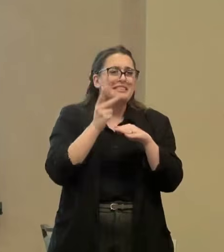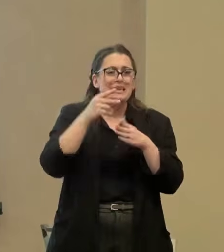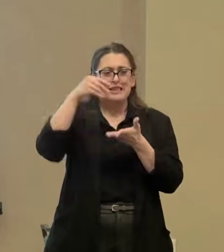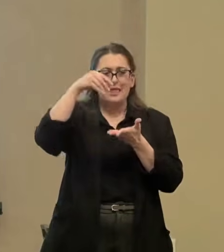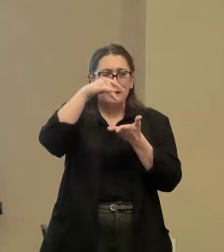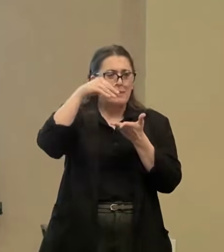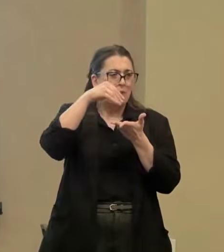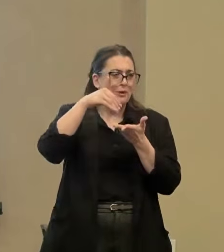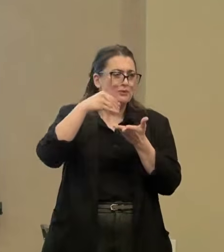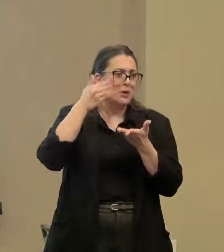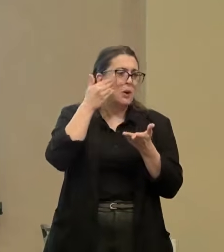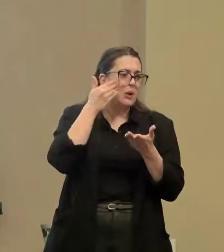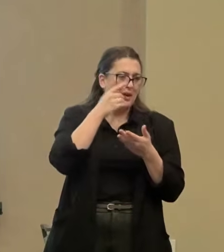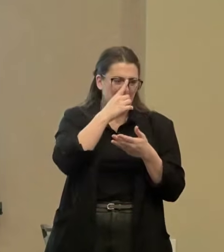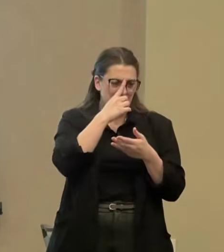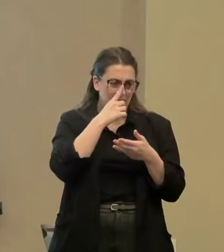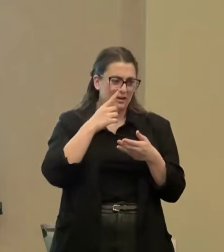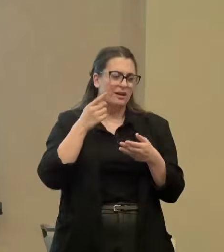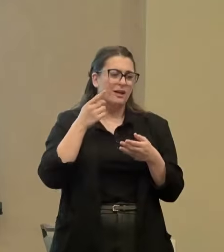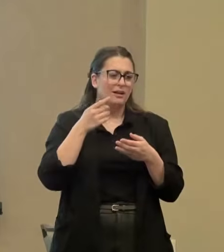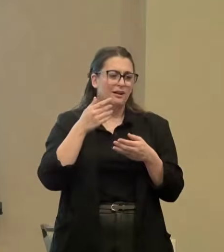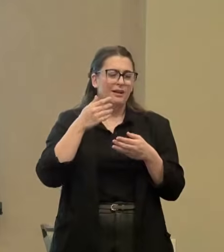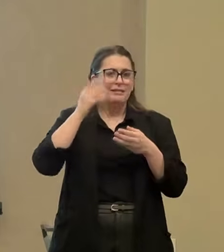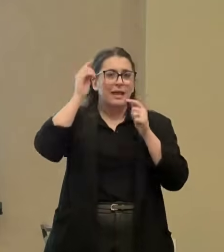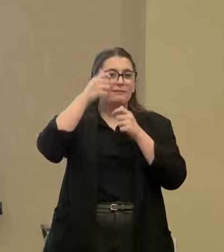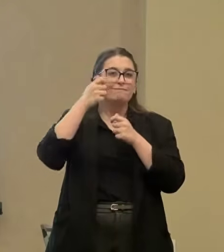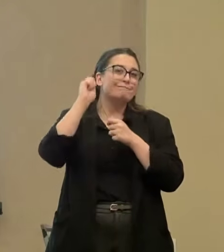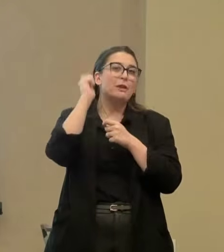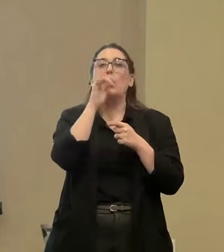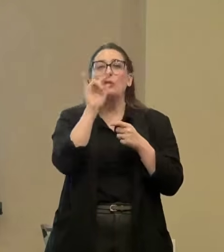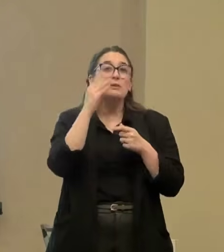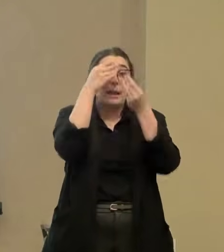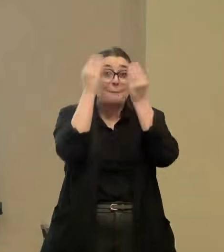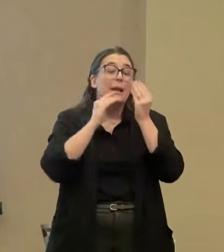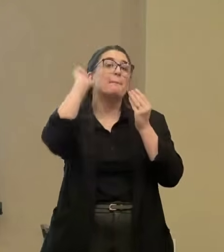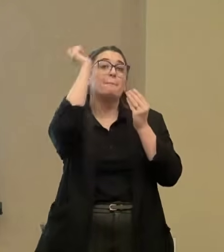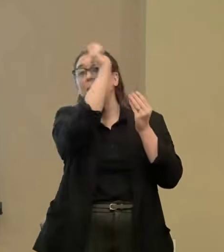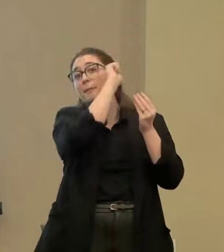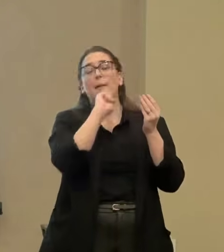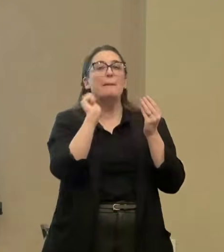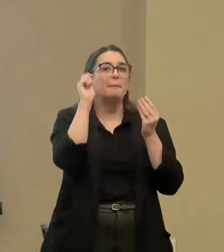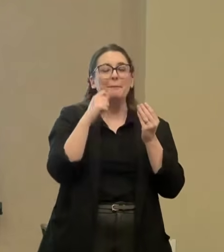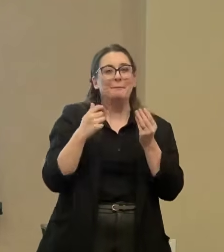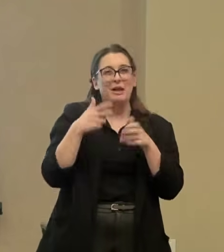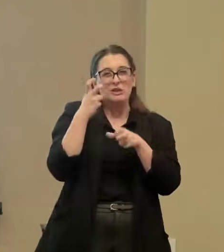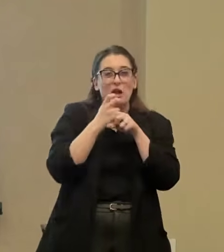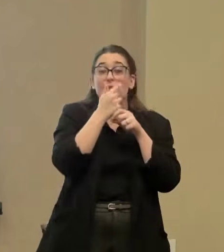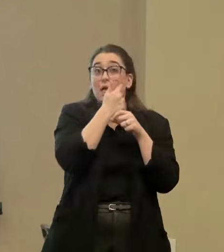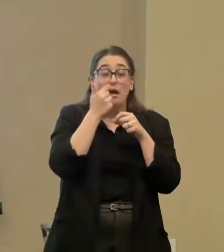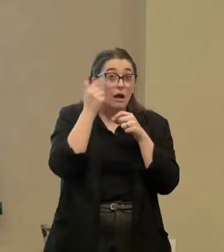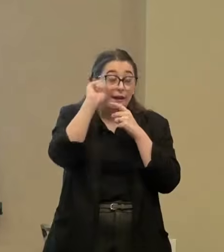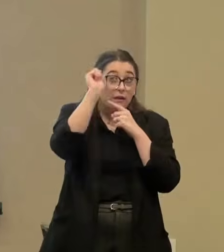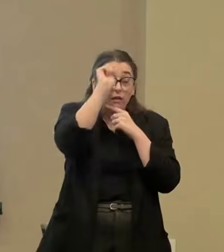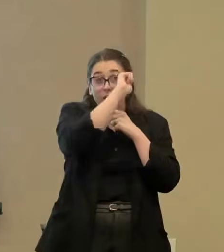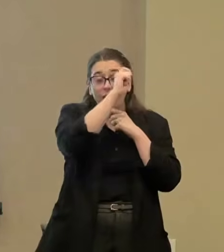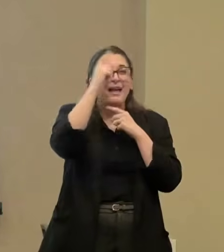you almost always miss a spot. I personally find it tough to put around my eye, and that's my trouble area.